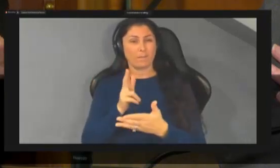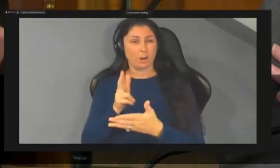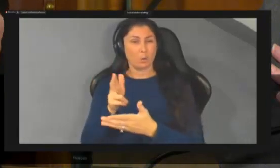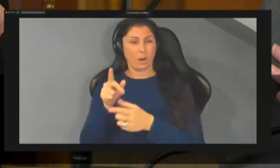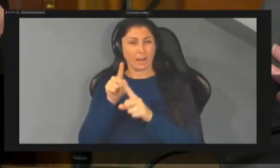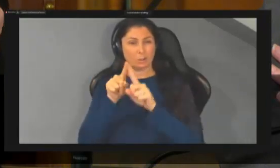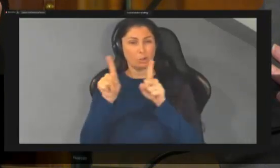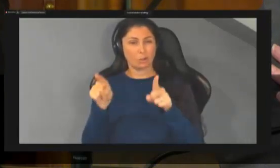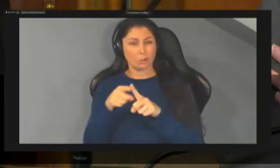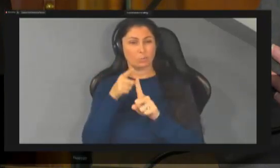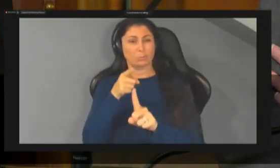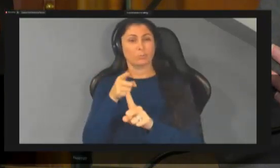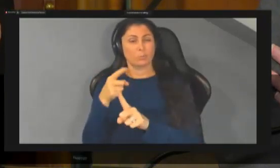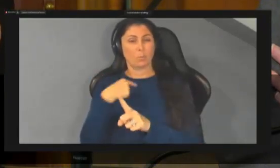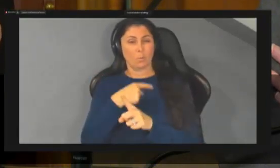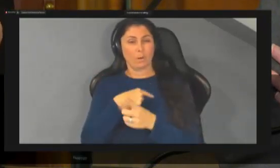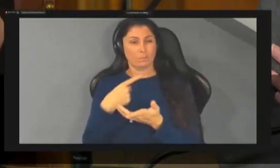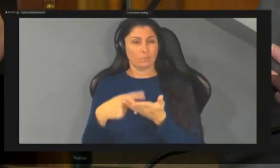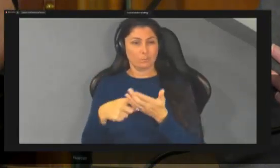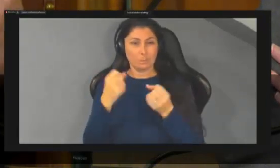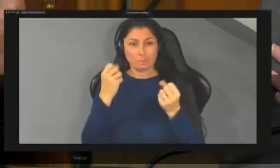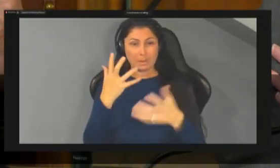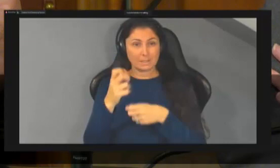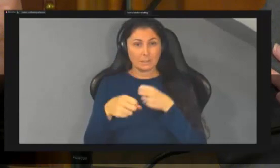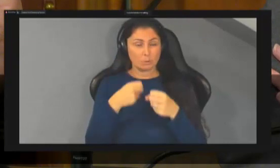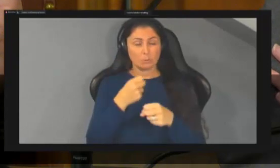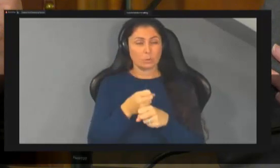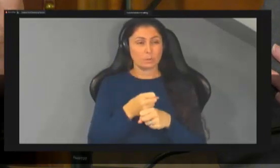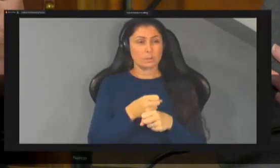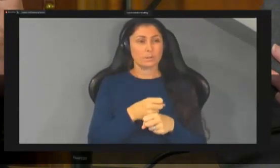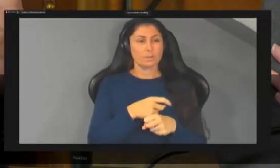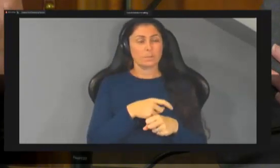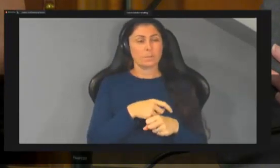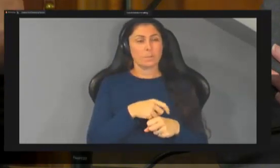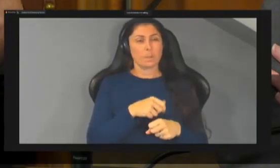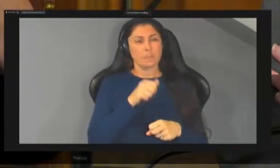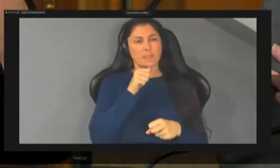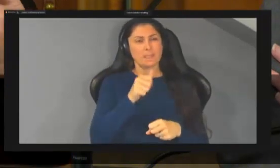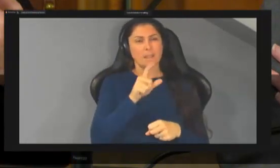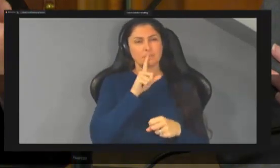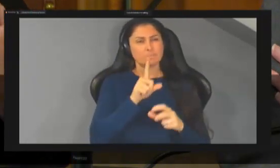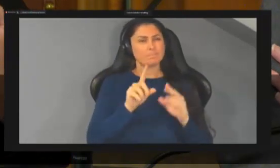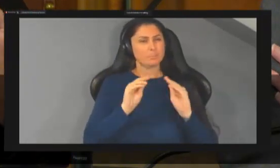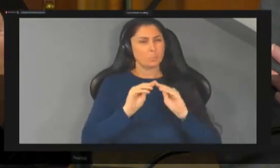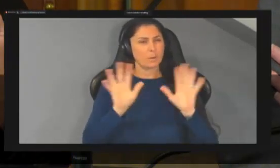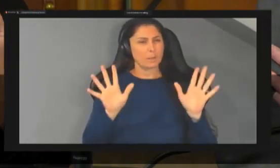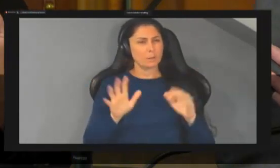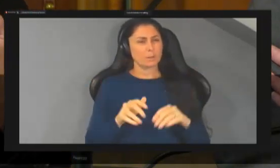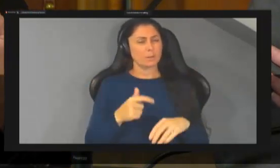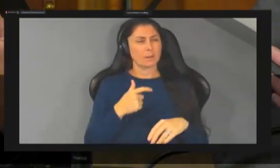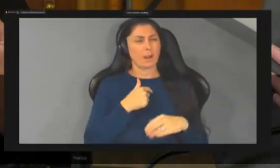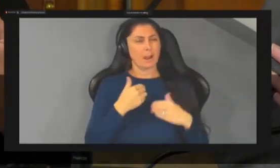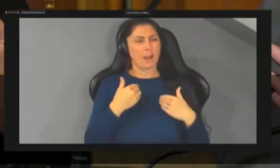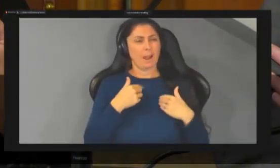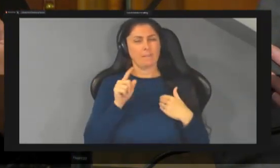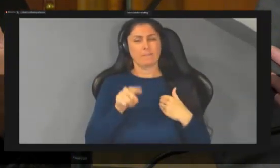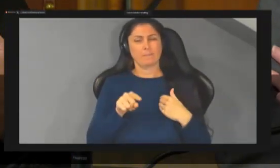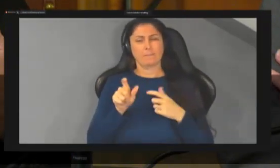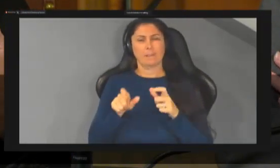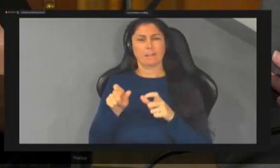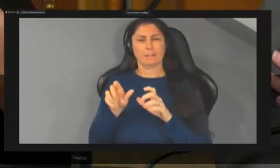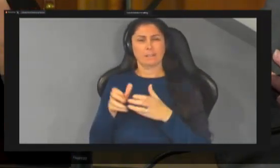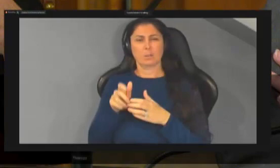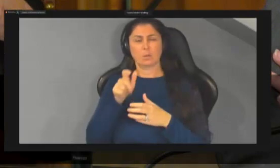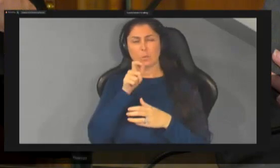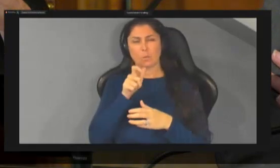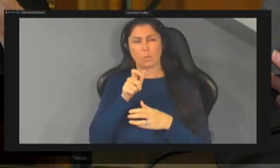know, many years at council, is that it's not so clear. I have constituents who are want